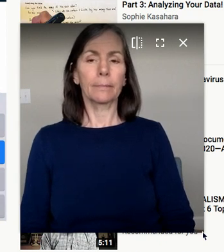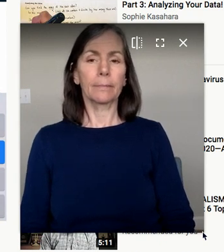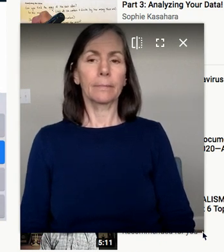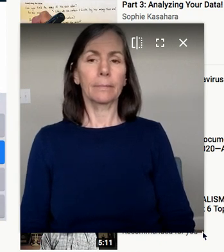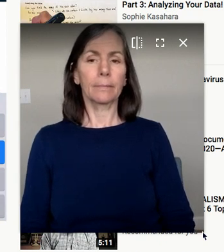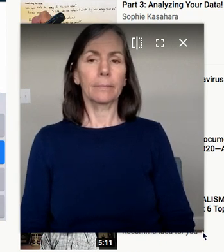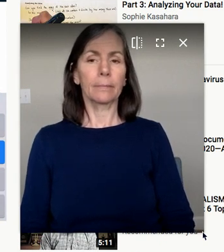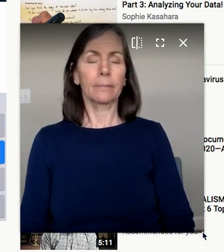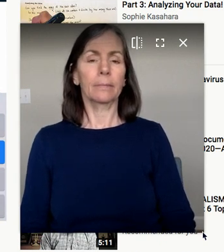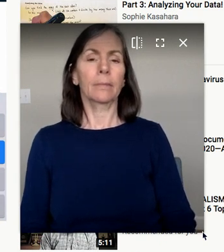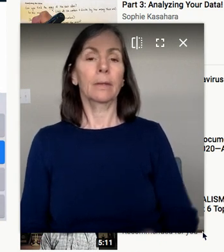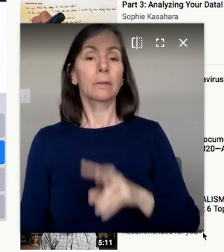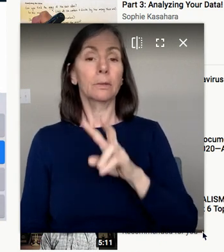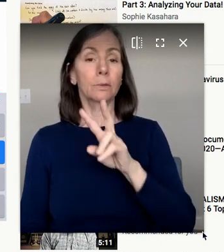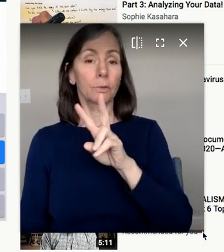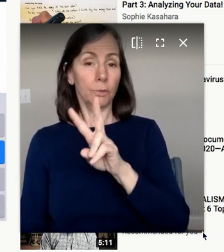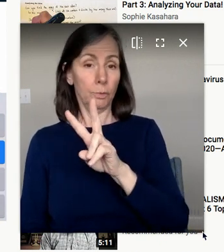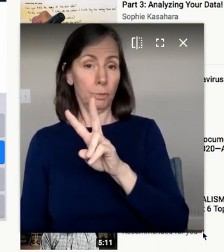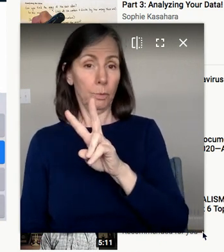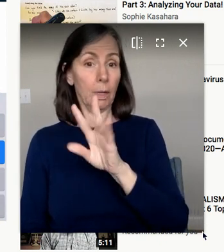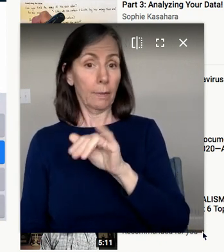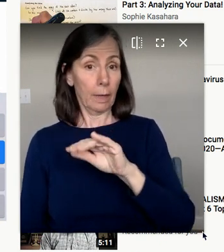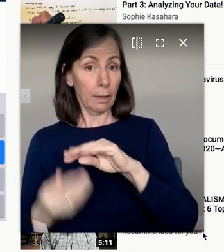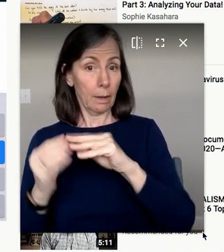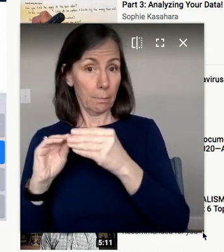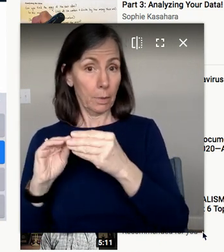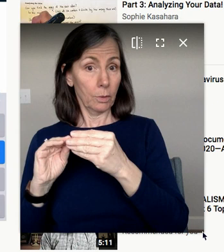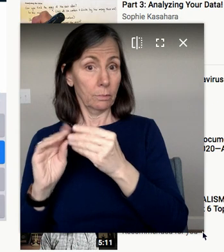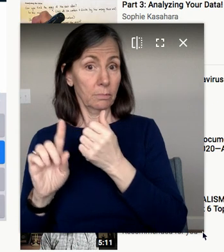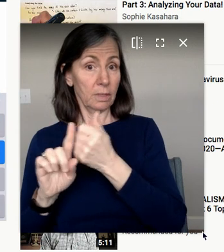2 is positive.